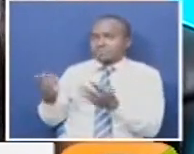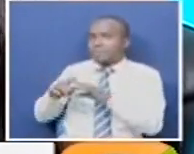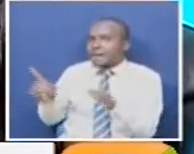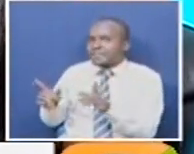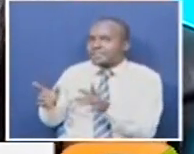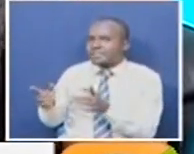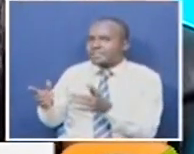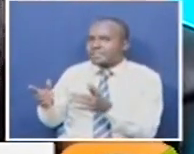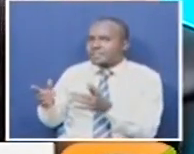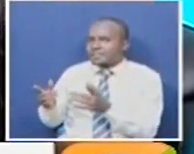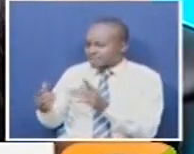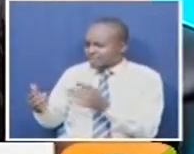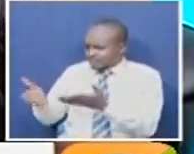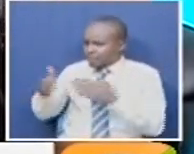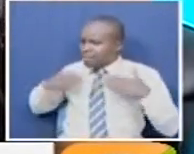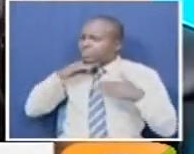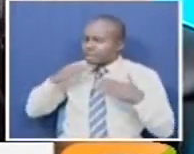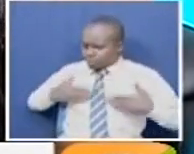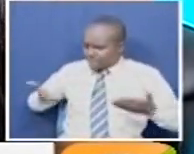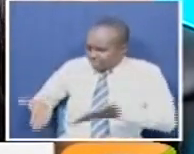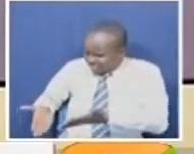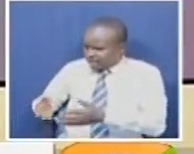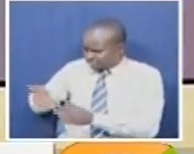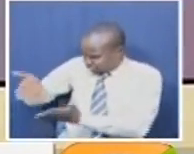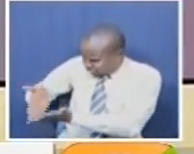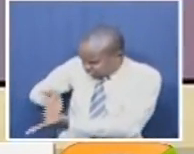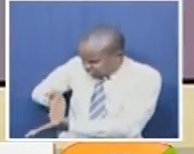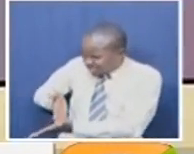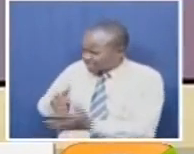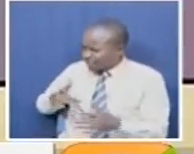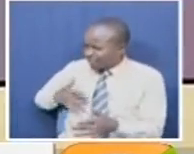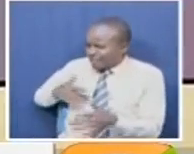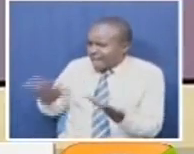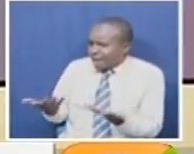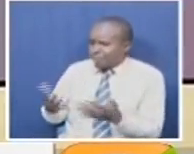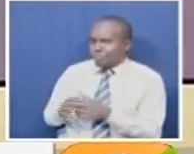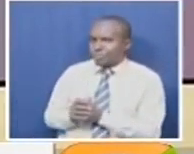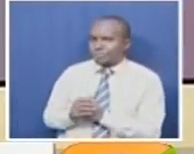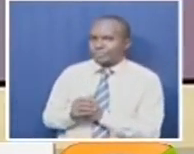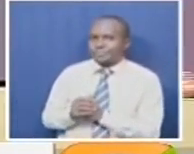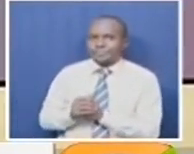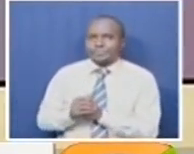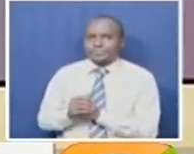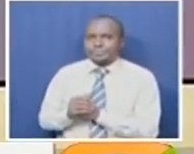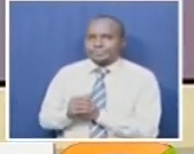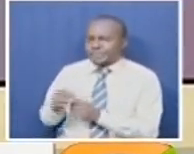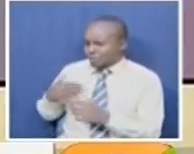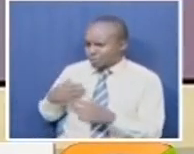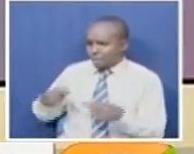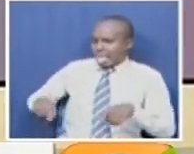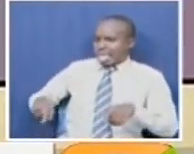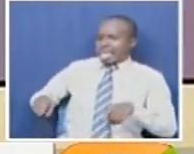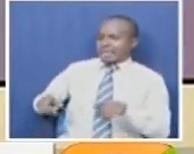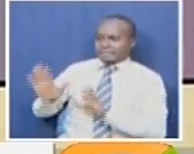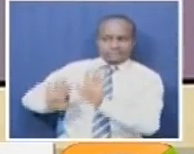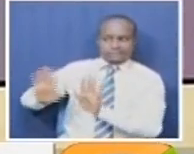just being so close to this dead body, what was your first reaction like? Well, you didn't want to chicken out and just